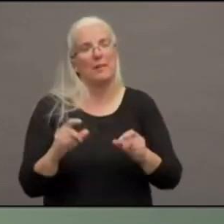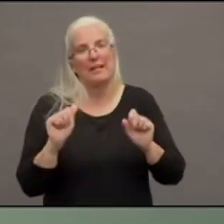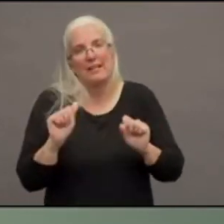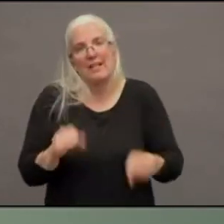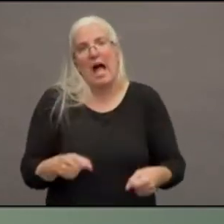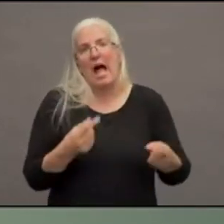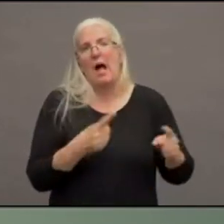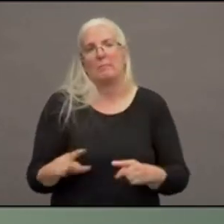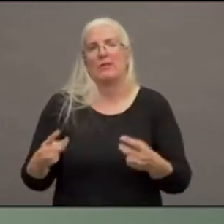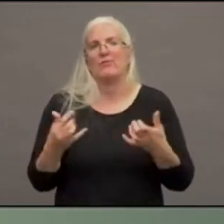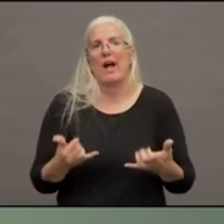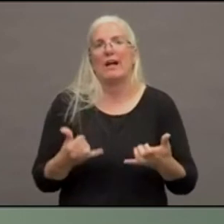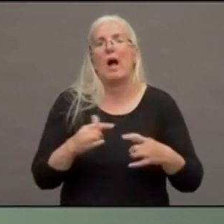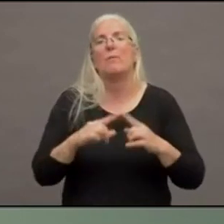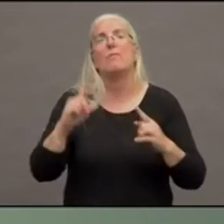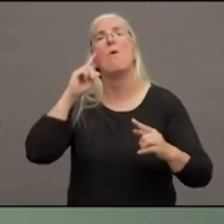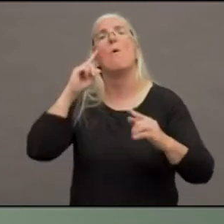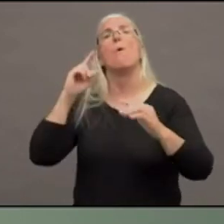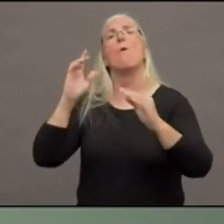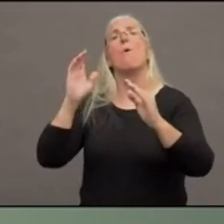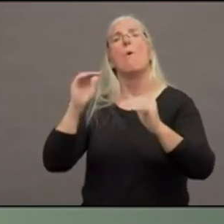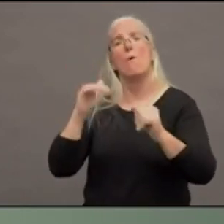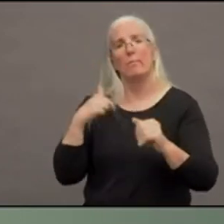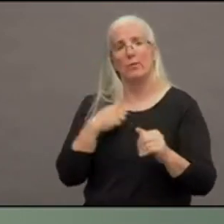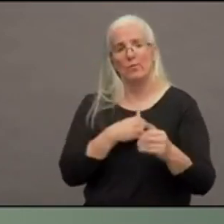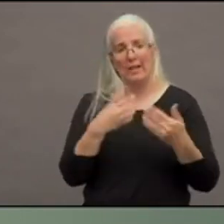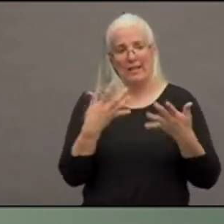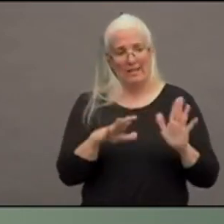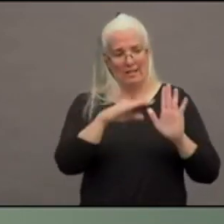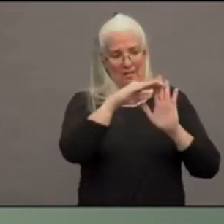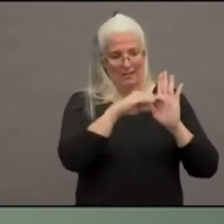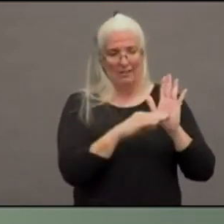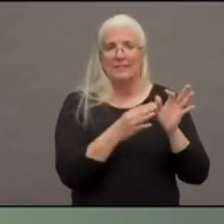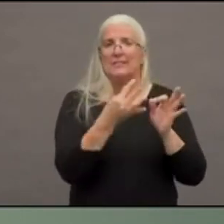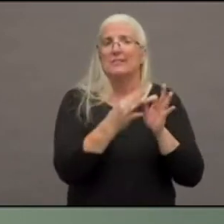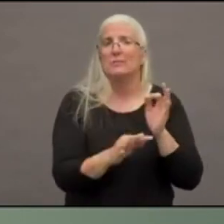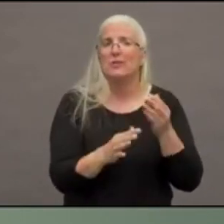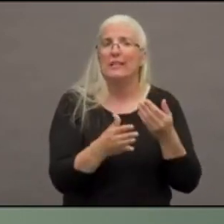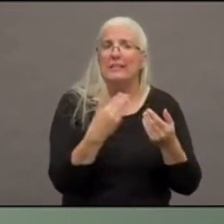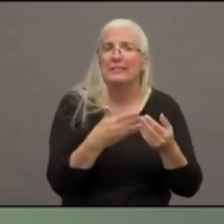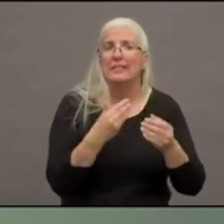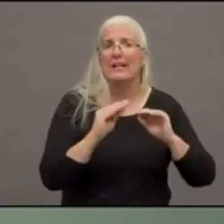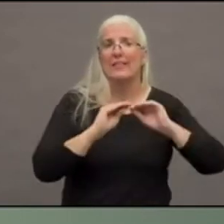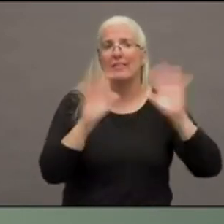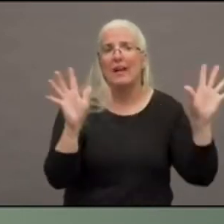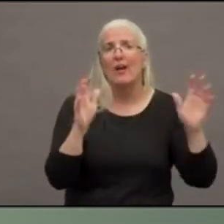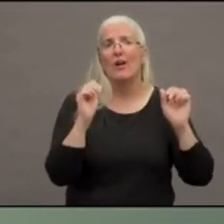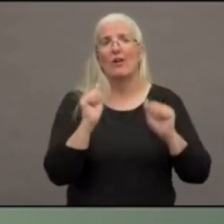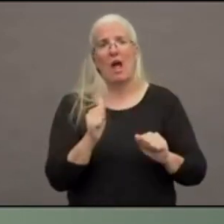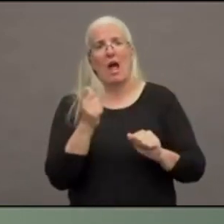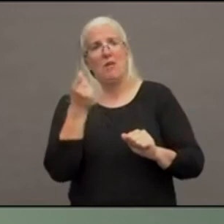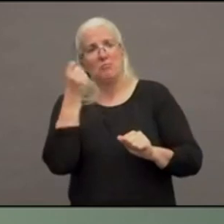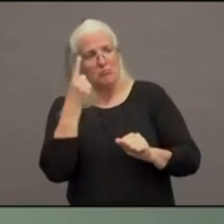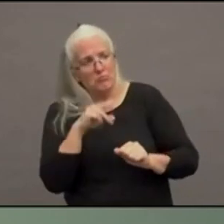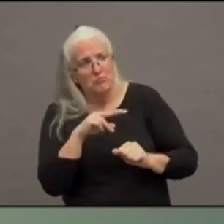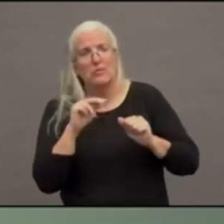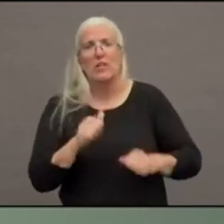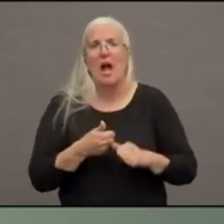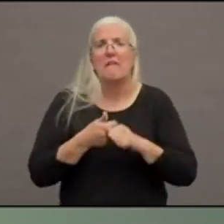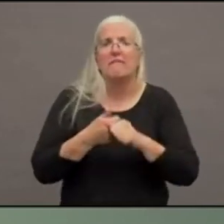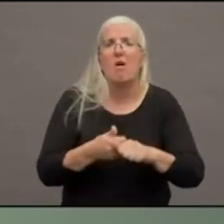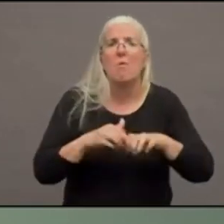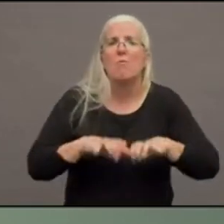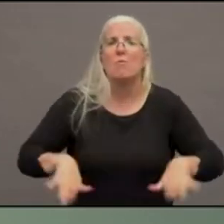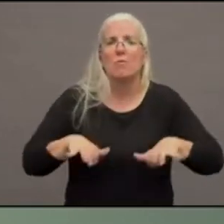to have rules that are simpler, clearer, and as consistent as possible, so